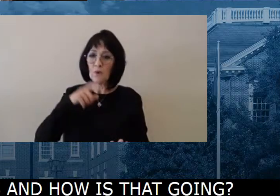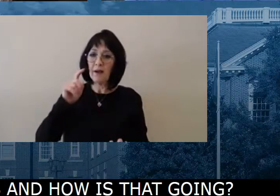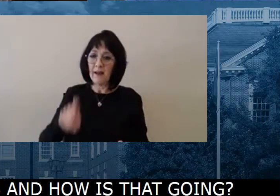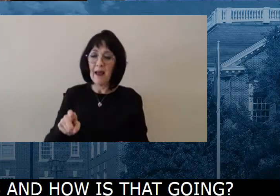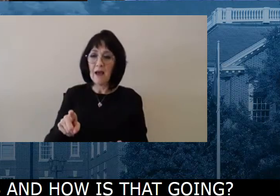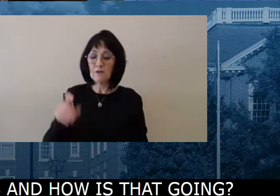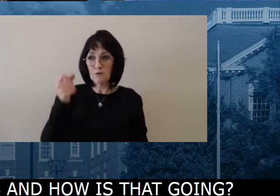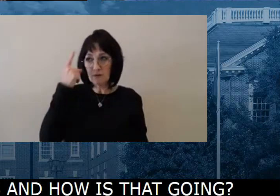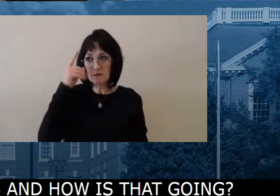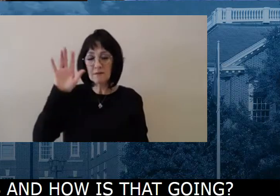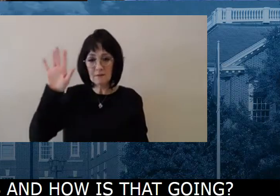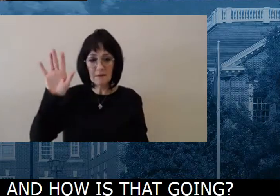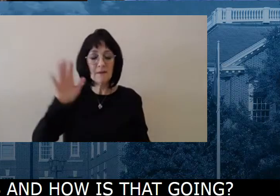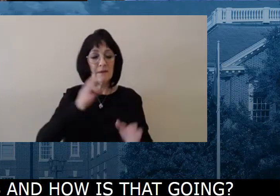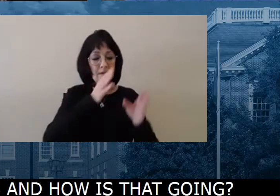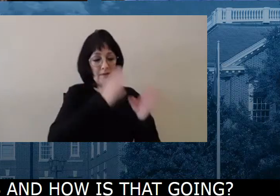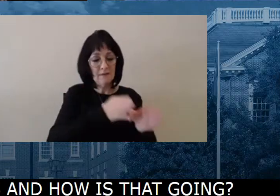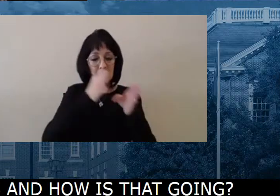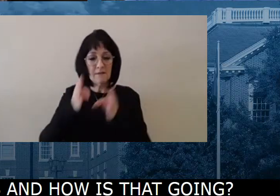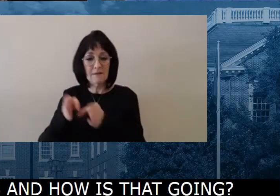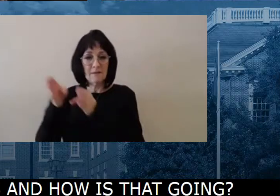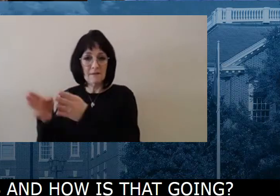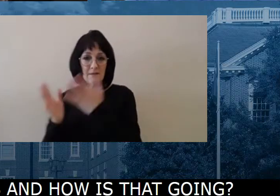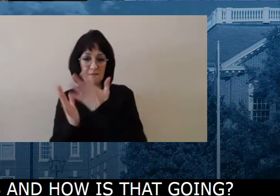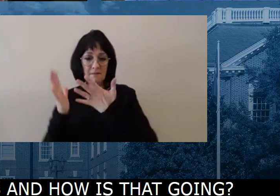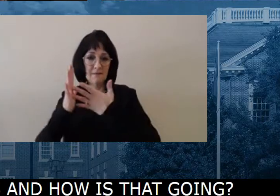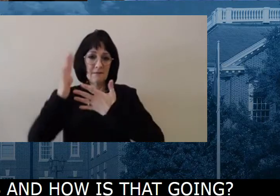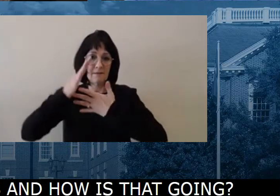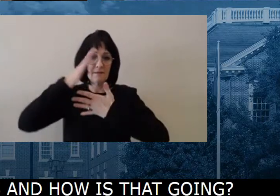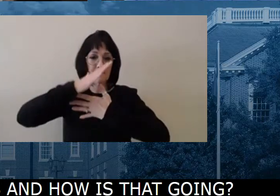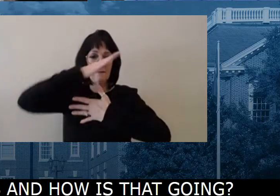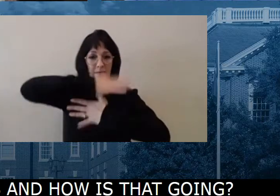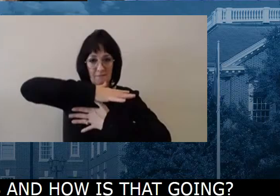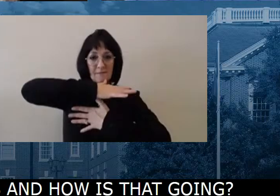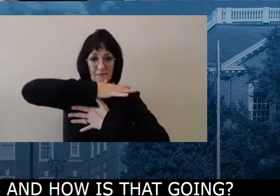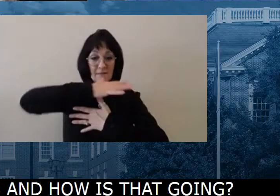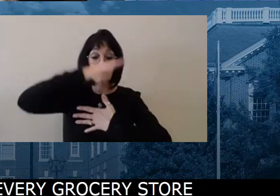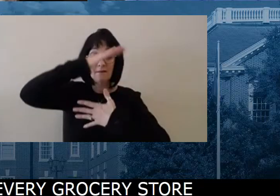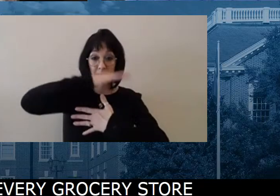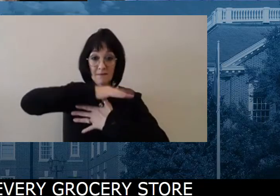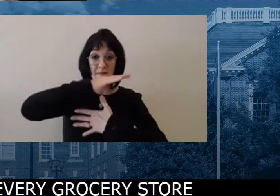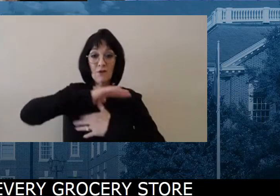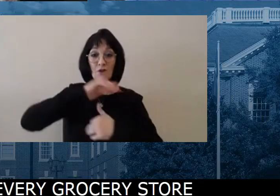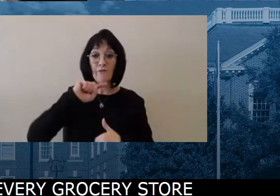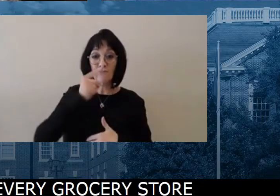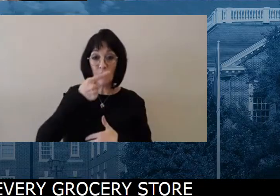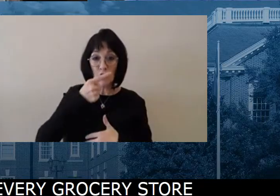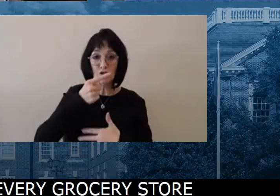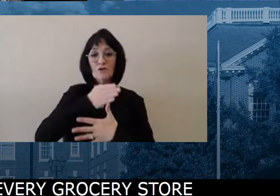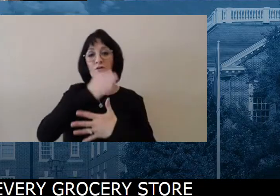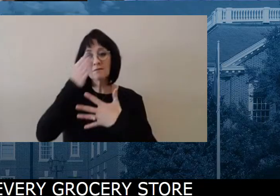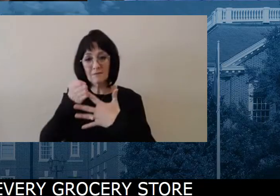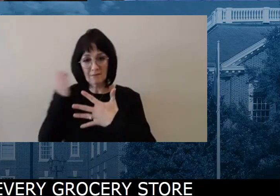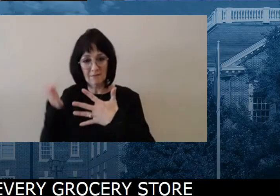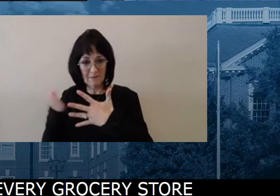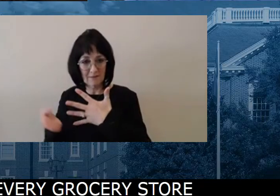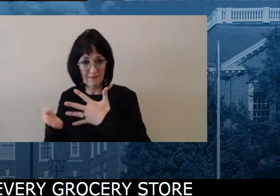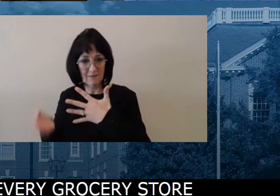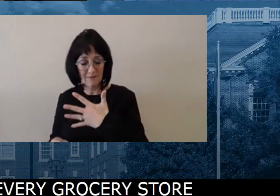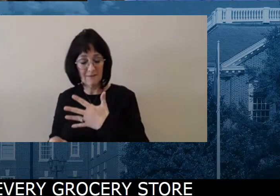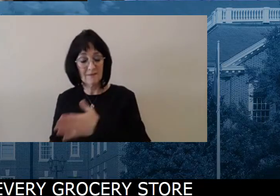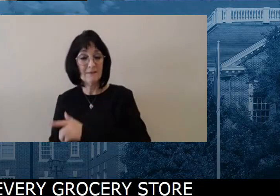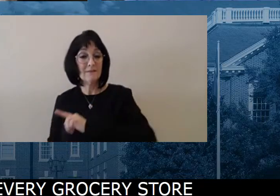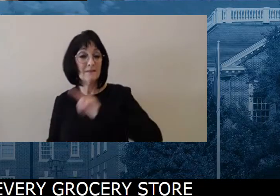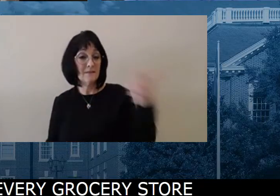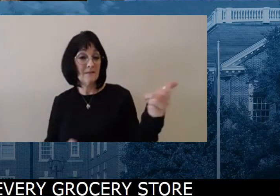and prioritization. But Dr. Rattay, do you want to talk about how that is occurring? Yeah, so we've